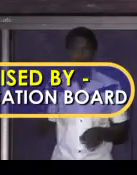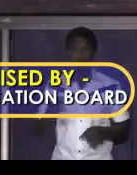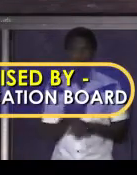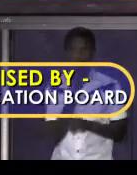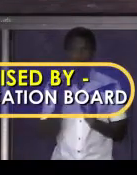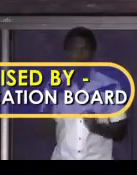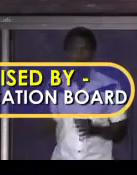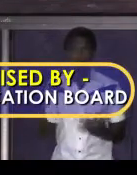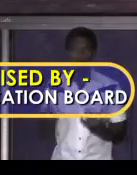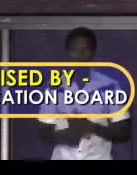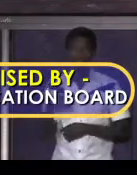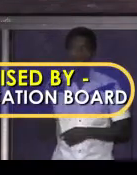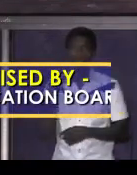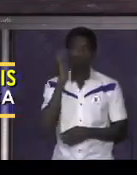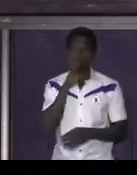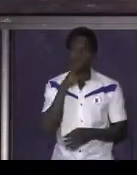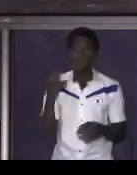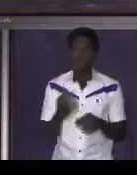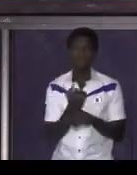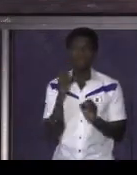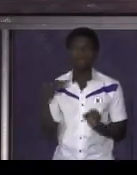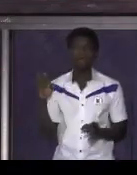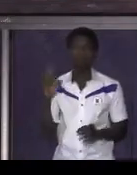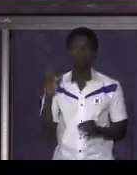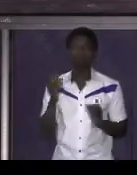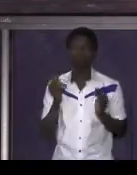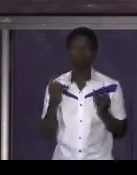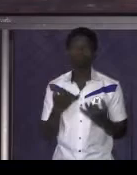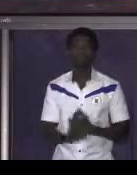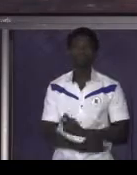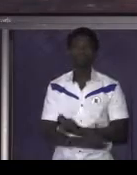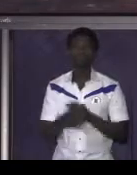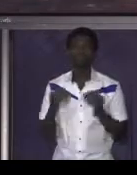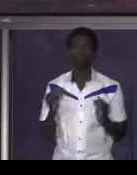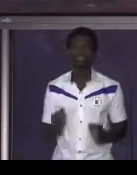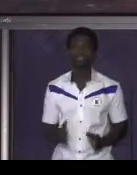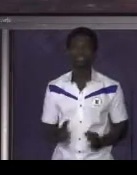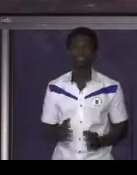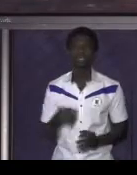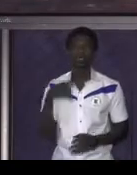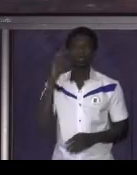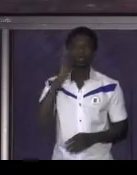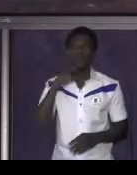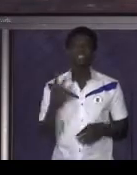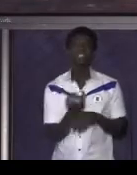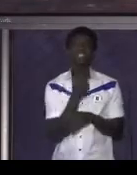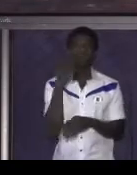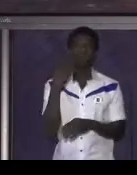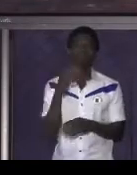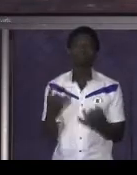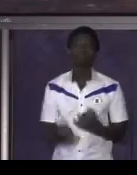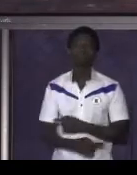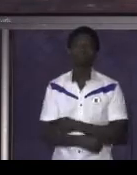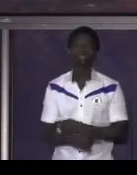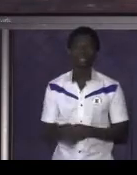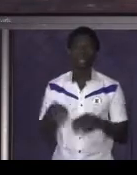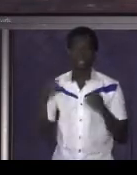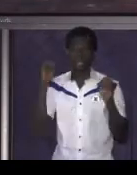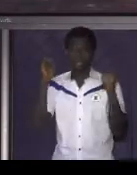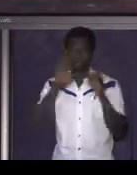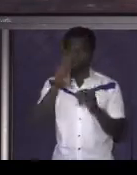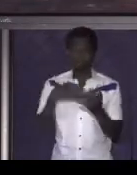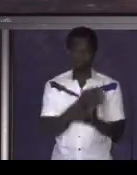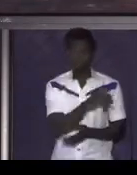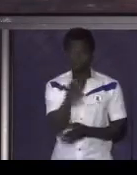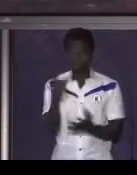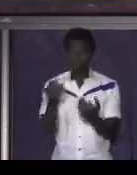today. Who will be the winner of today? Good. Who will be the champion of today? Excellent. All